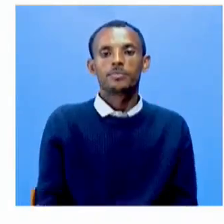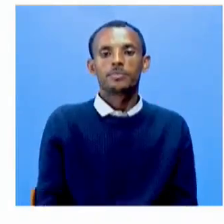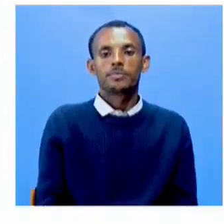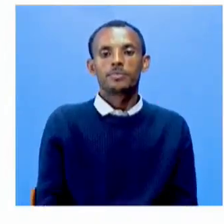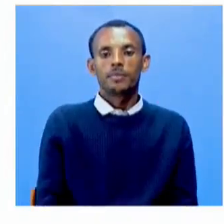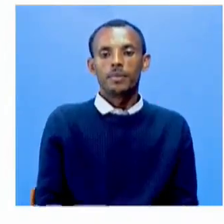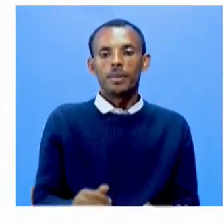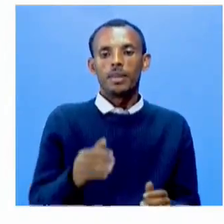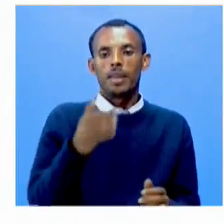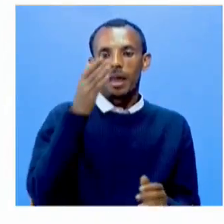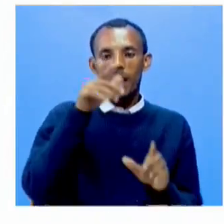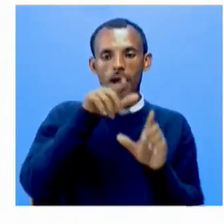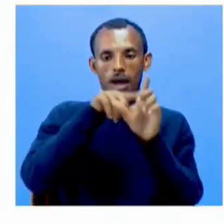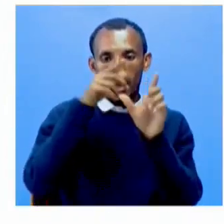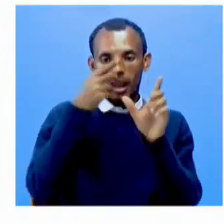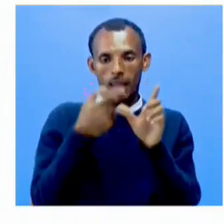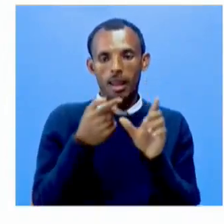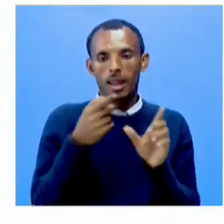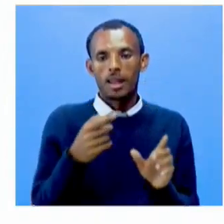angle